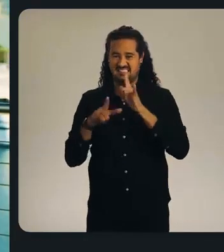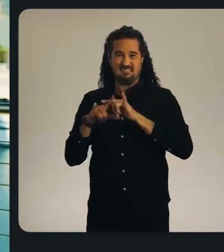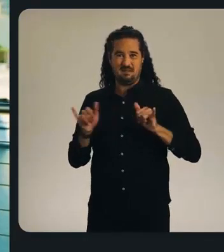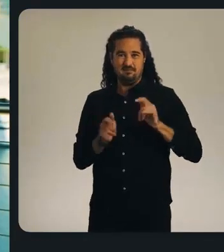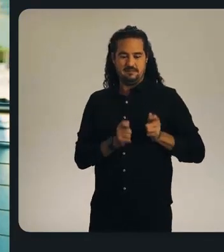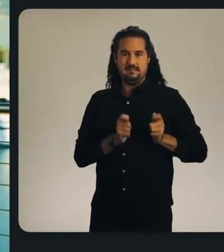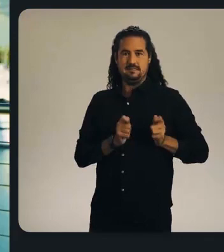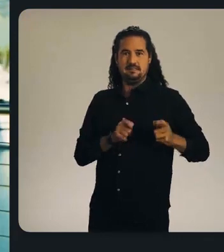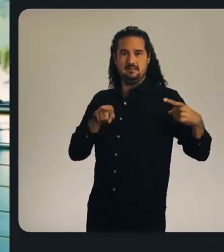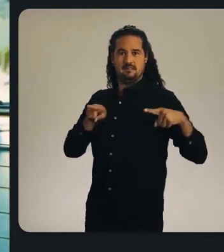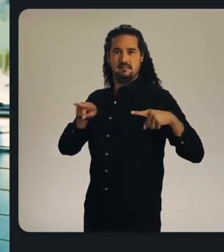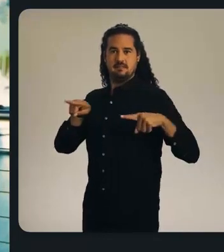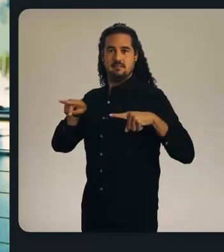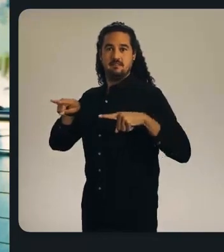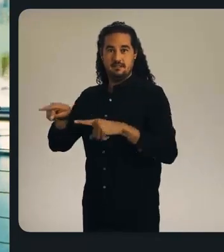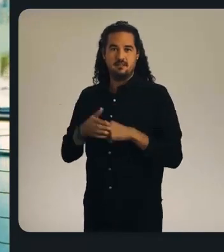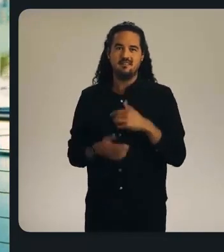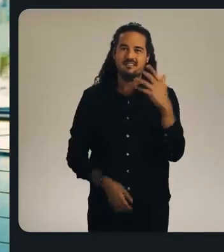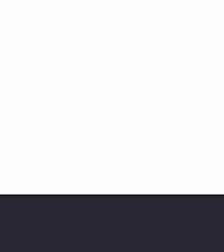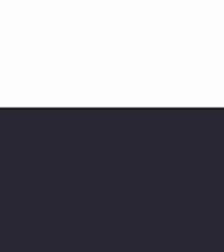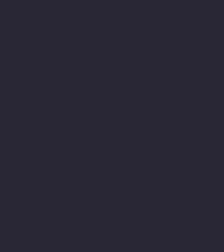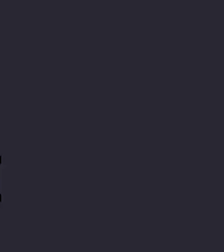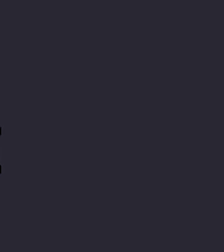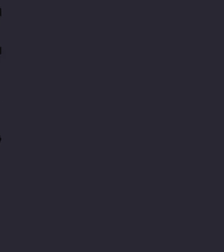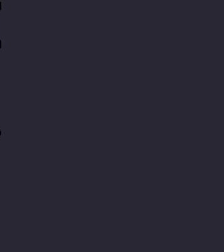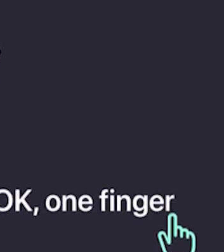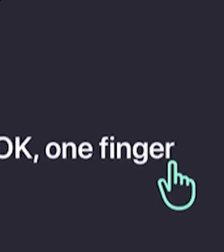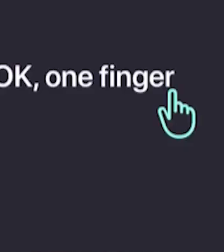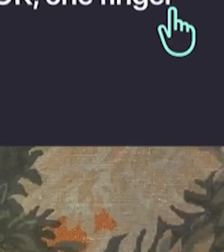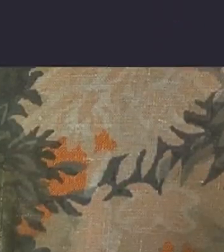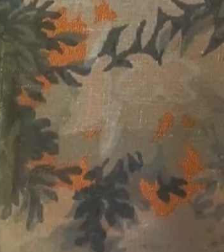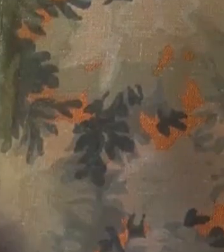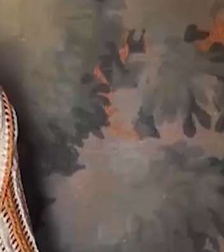while you are recording. And that's cinematic mode.